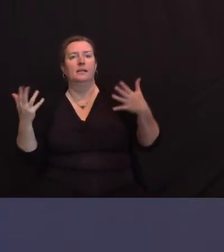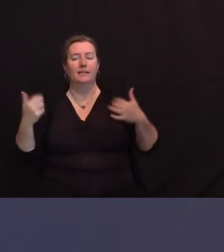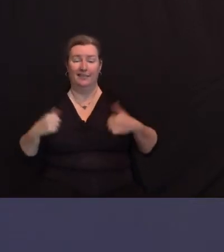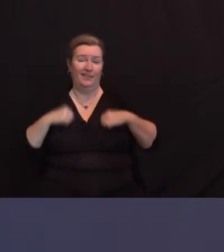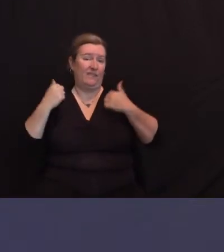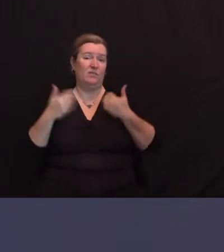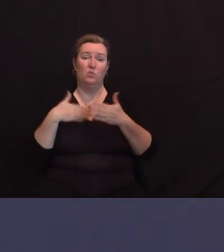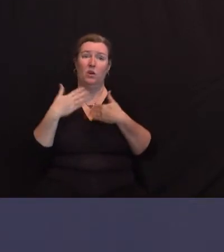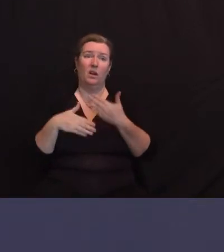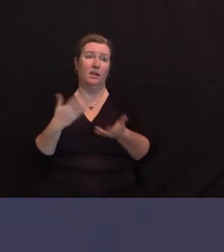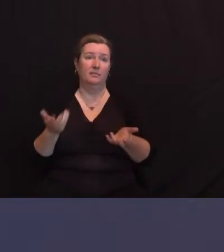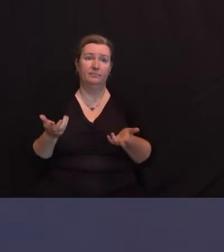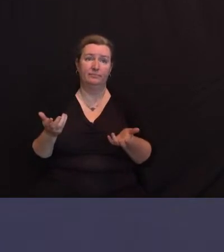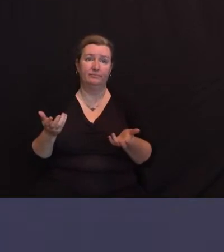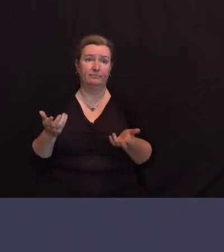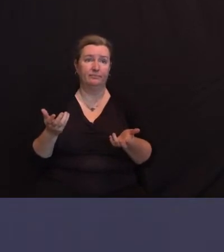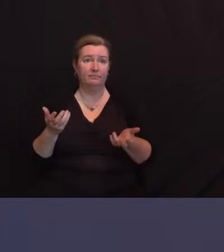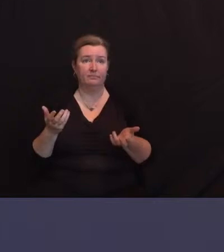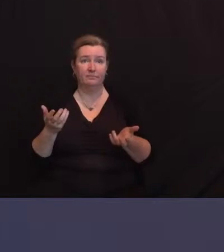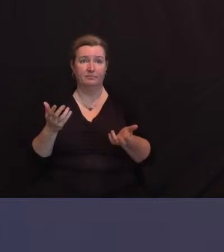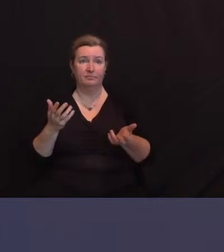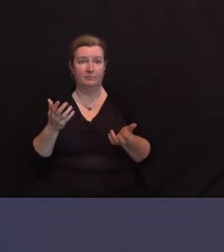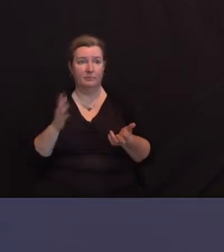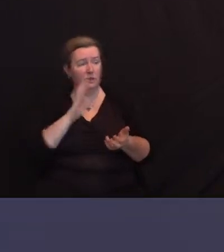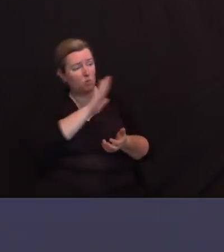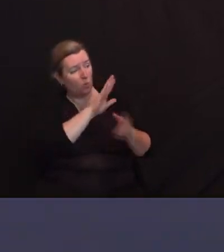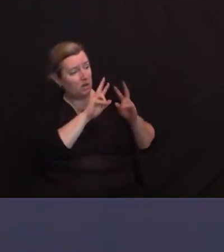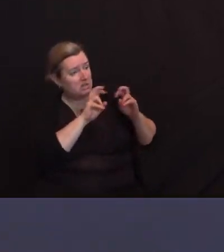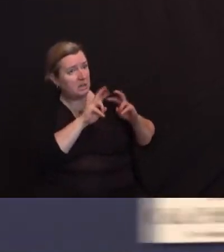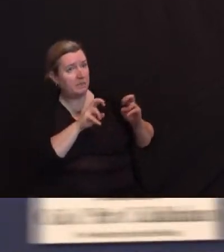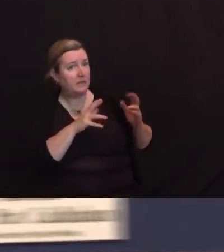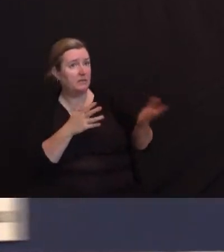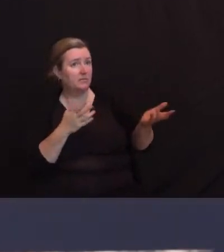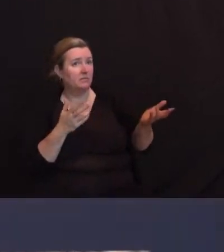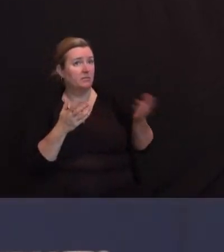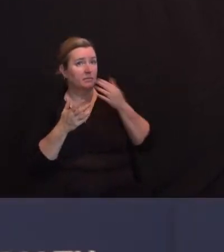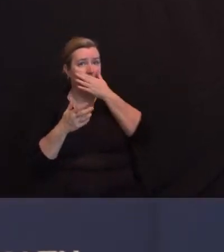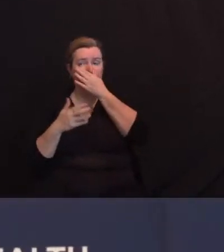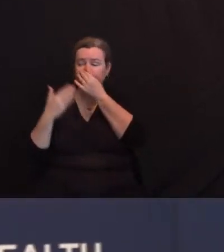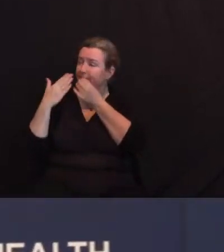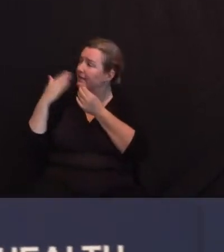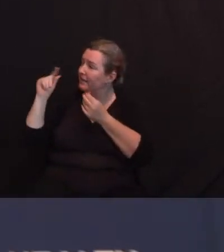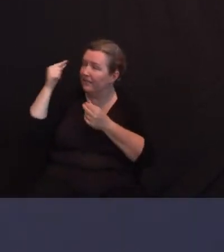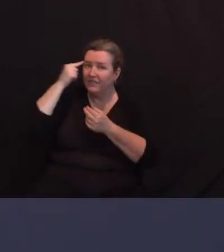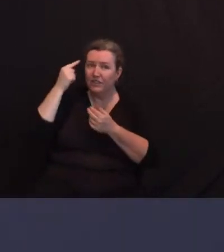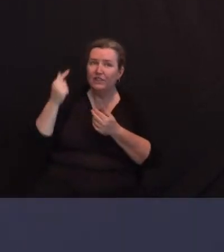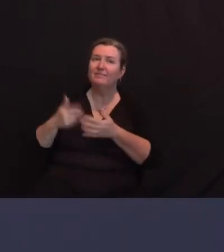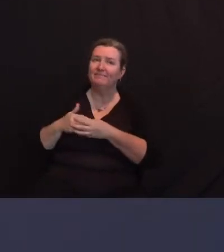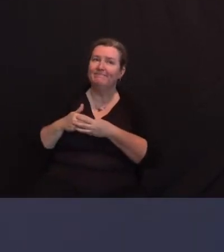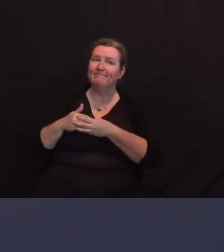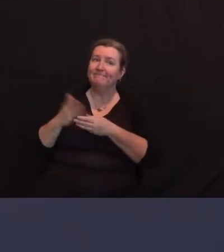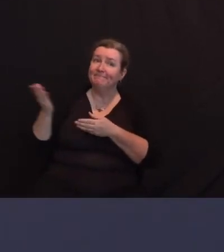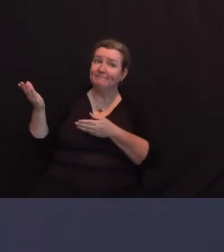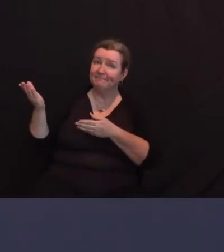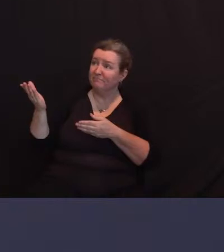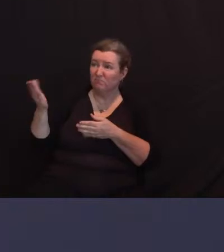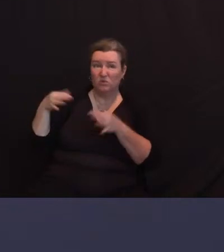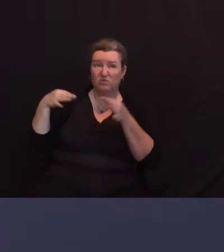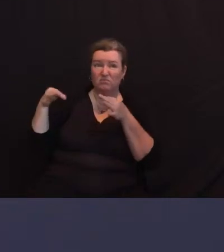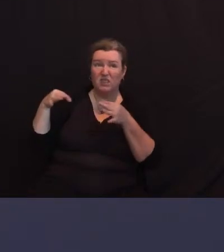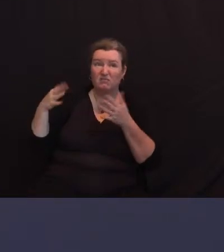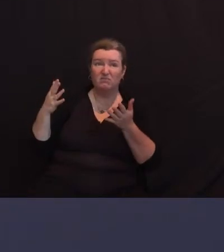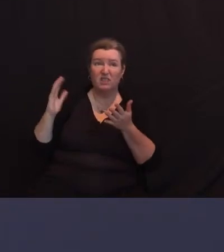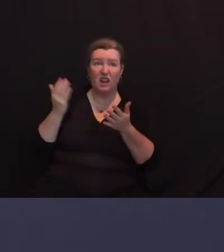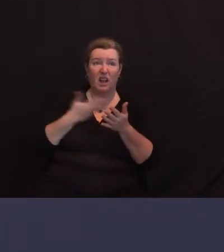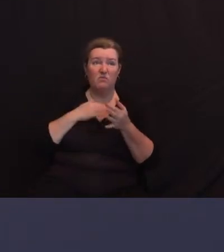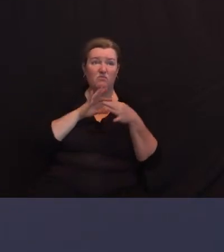what's your assessment and where do we go from here? Thank you for your leadership. Thank you, Governor. Good afternoon. As you stated, our relationship with